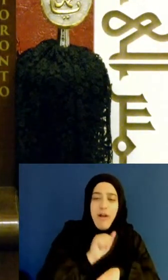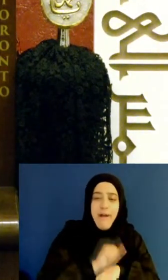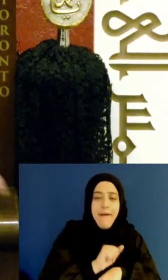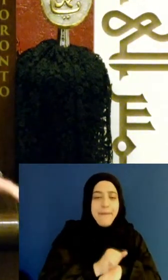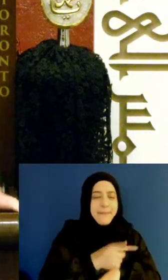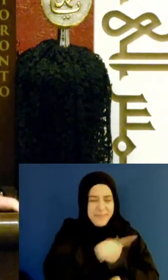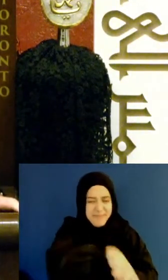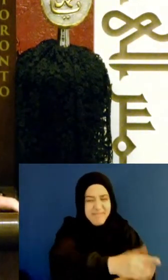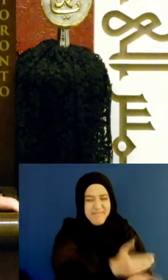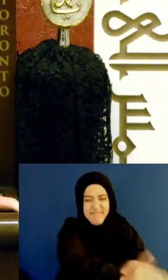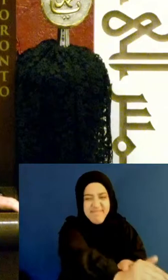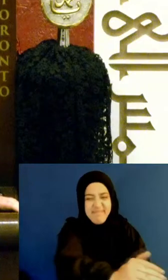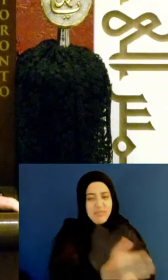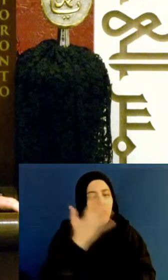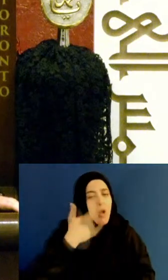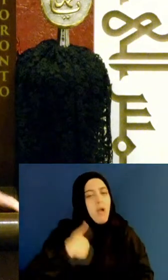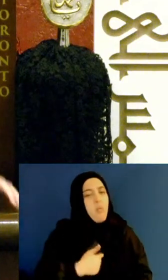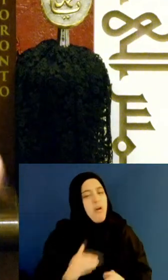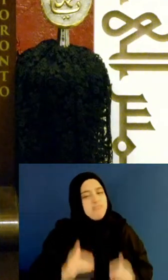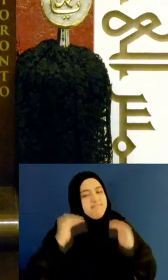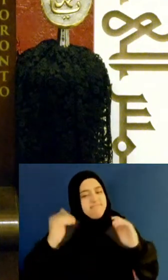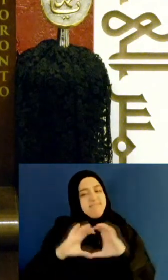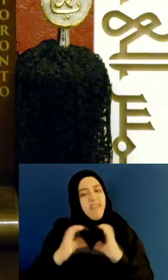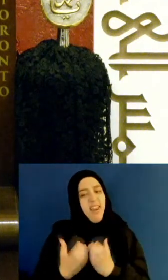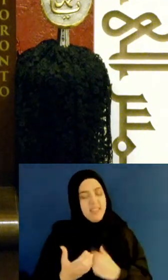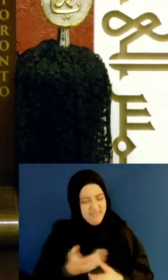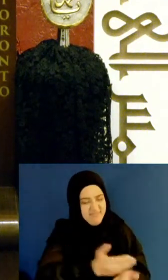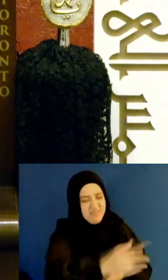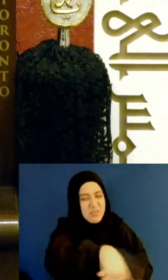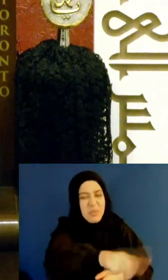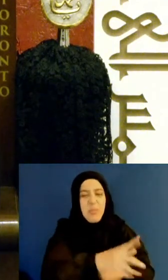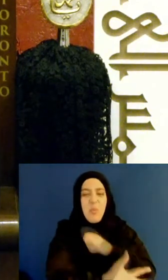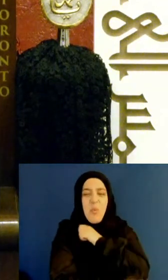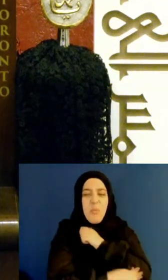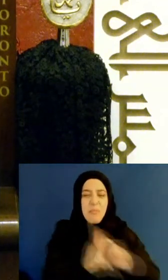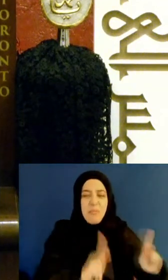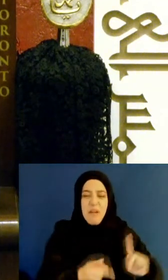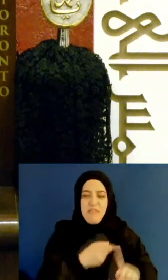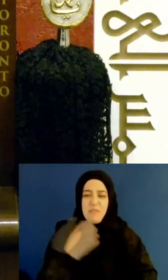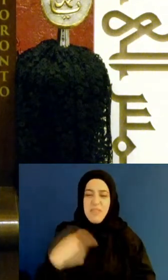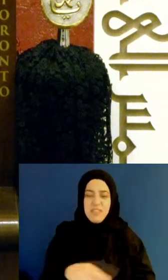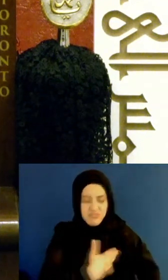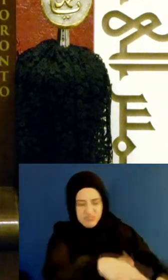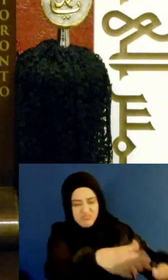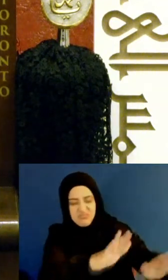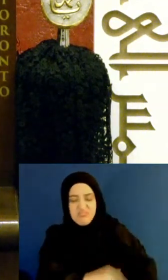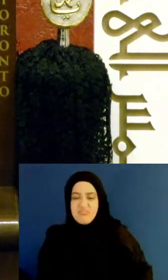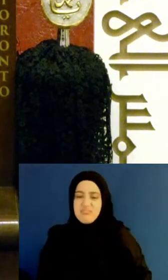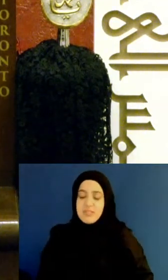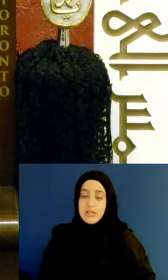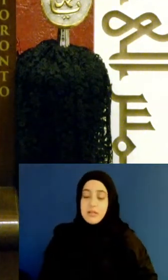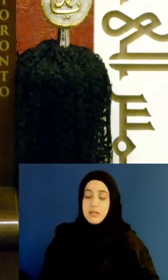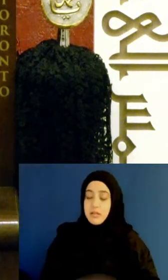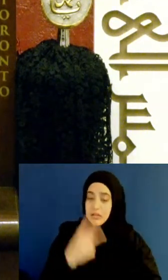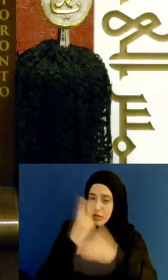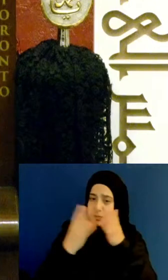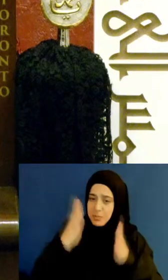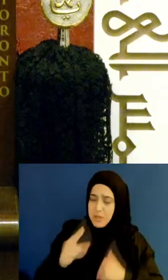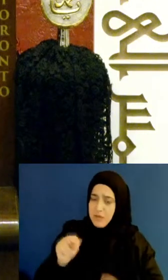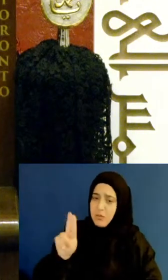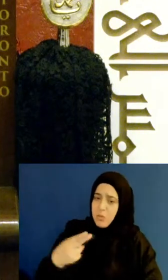class much higher. And Nabiullah Nuh would say to them, How do you want me? How do